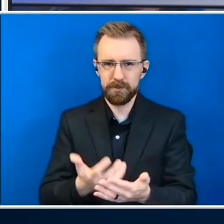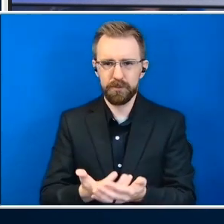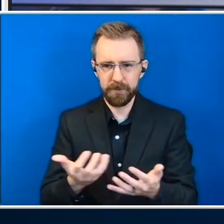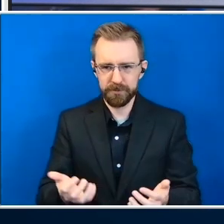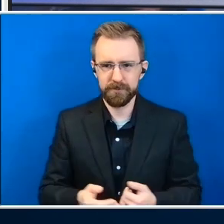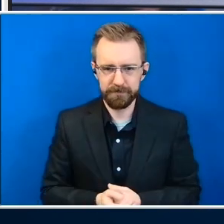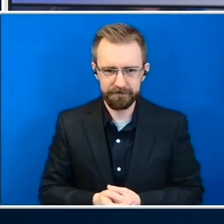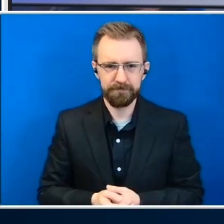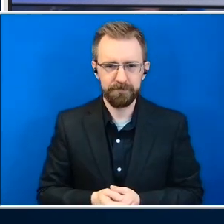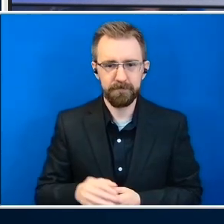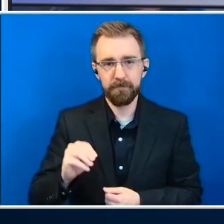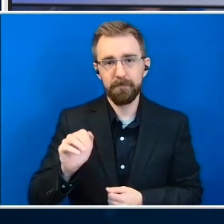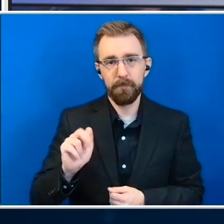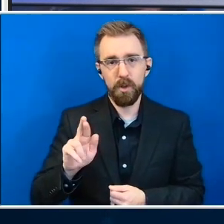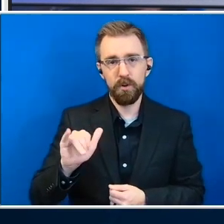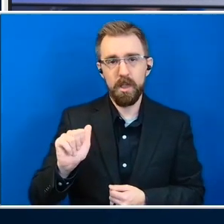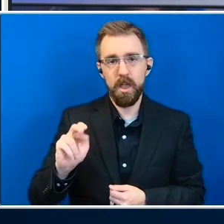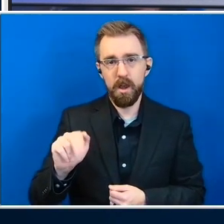Thank you.